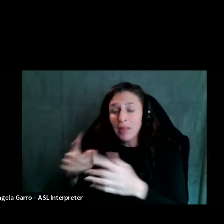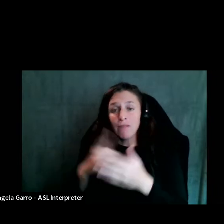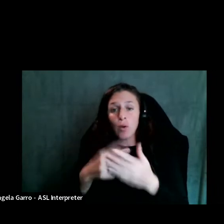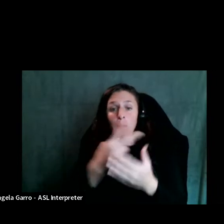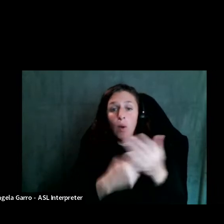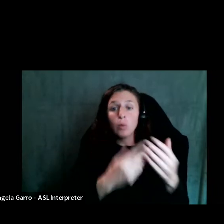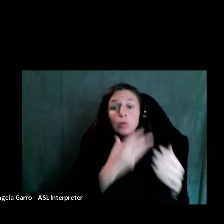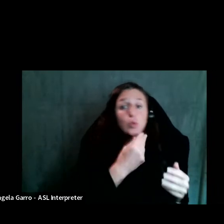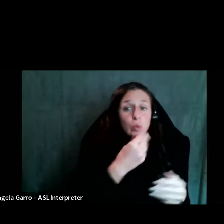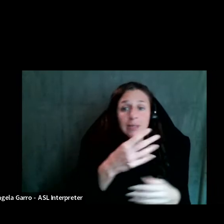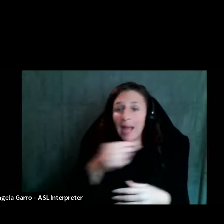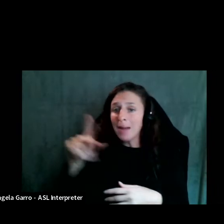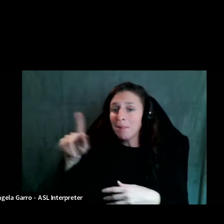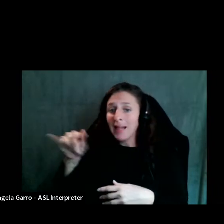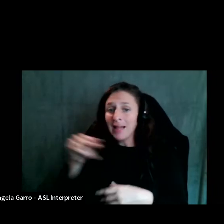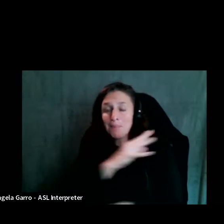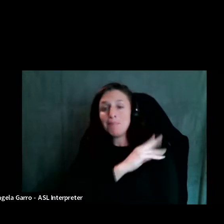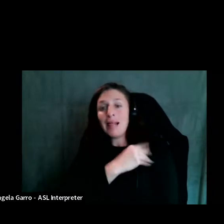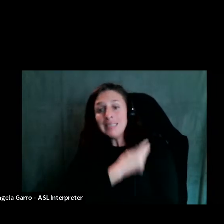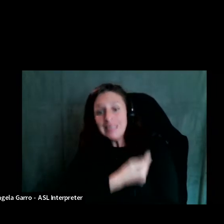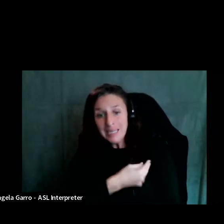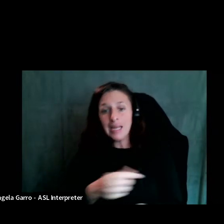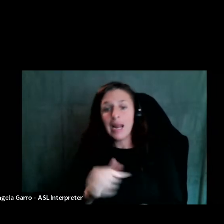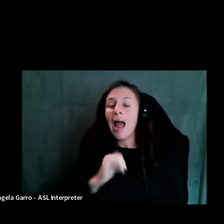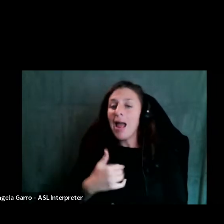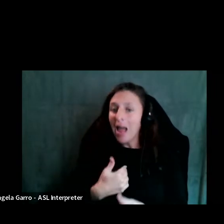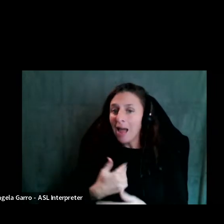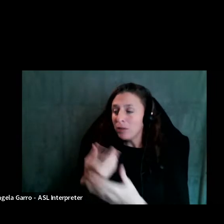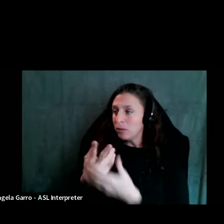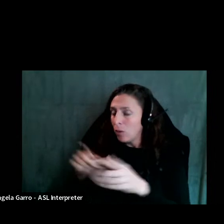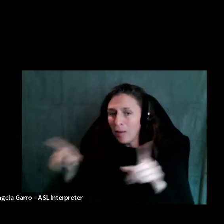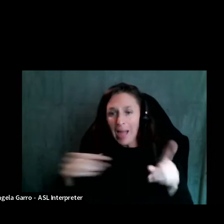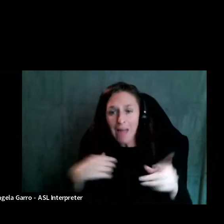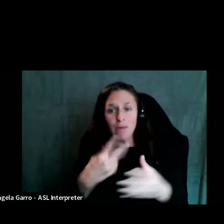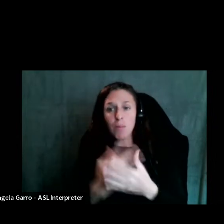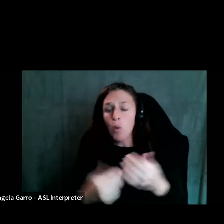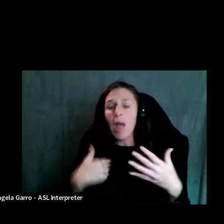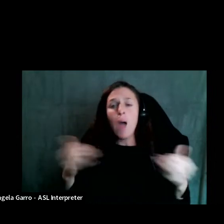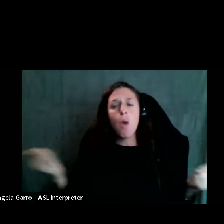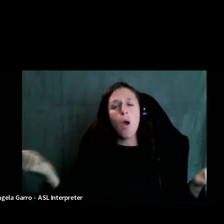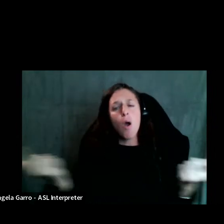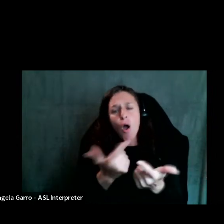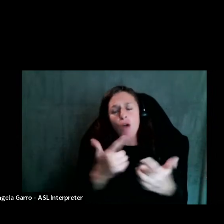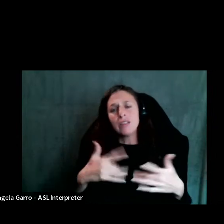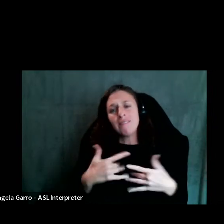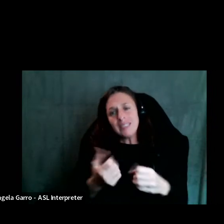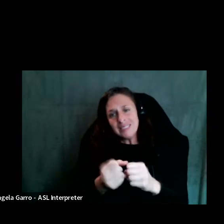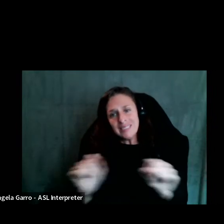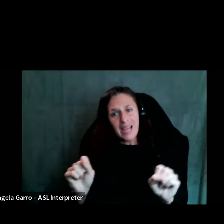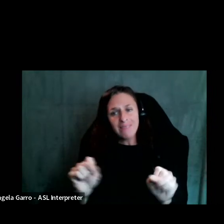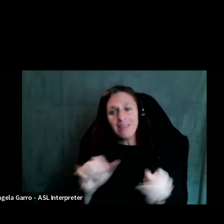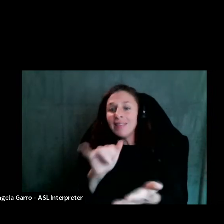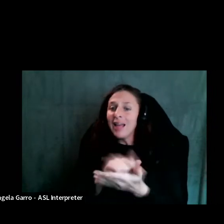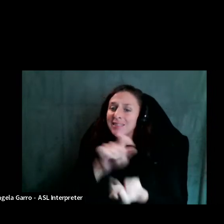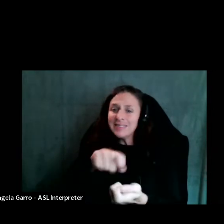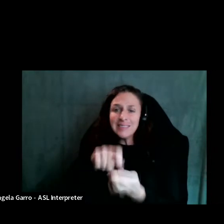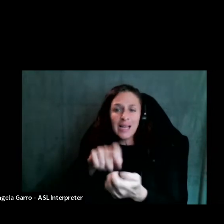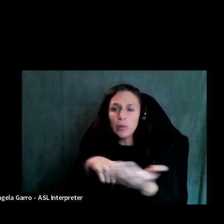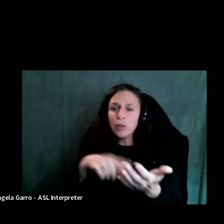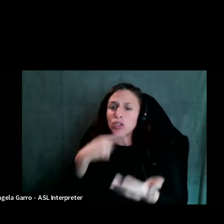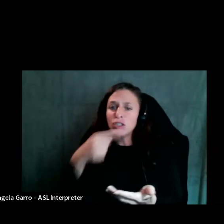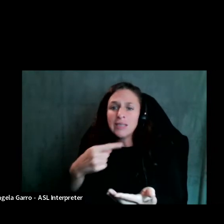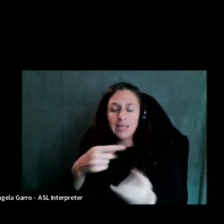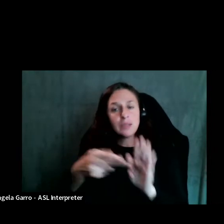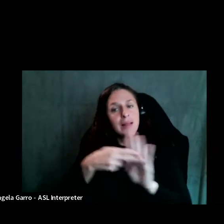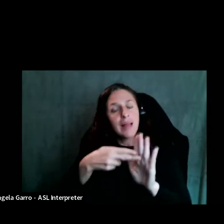I quote, "I have Jewish students, I have Palestinian students, I want all of them to feel safe." That's exactly what she said. To be